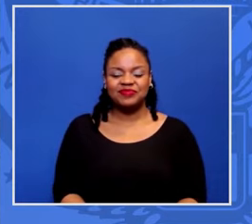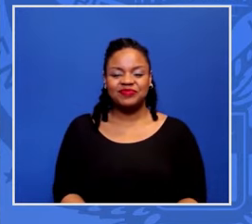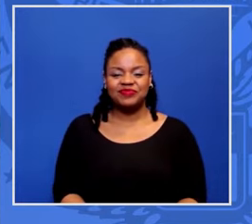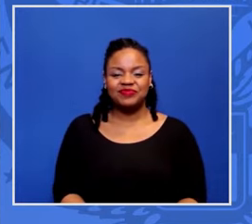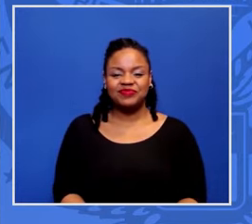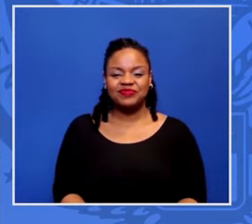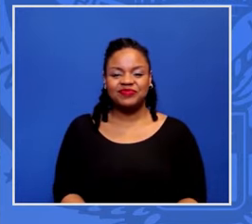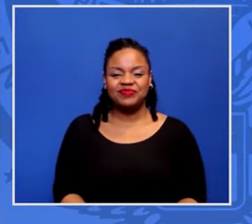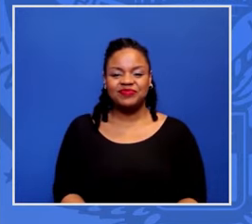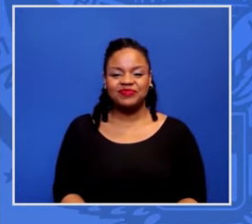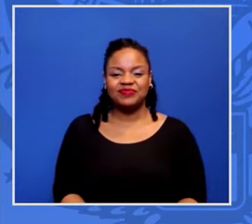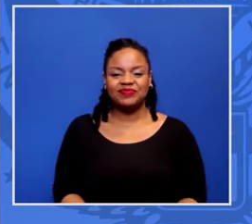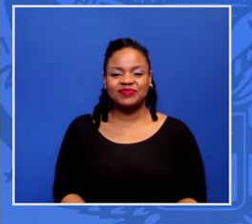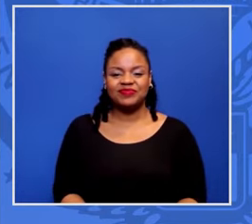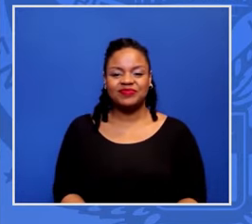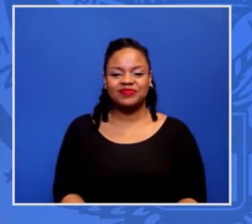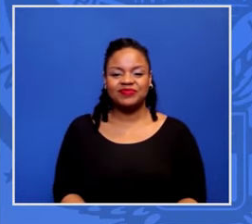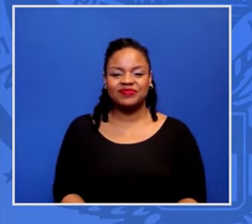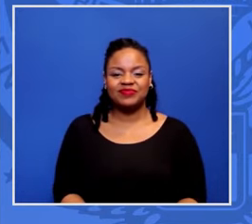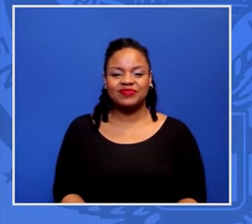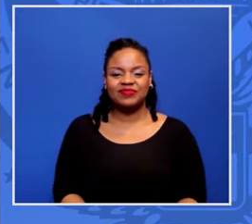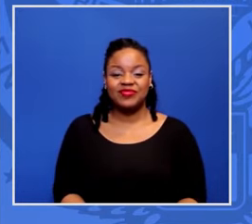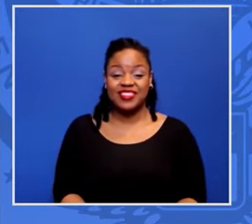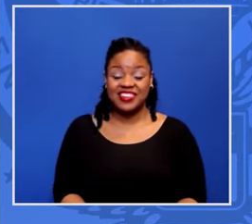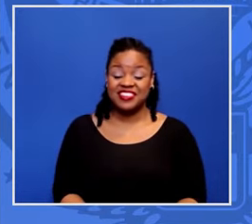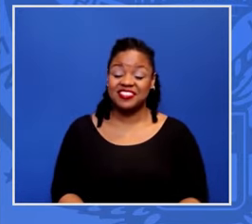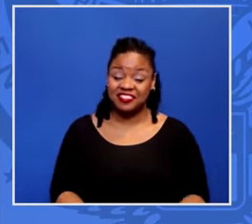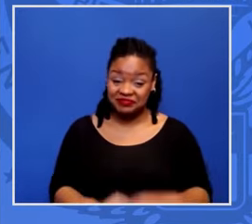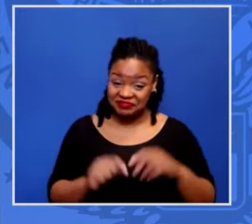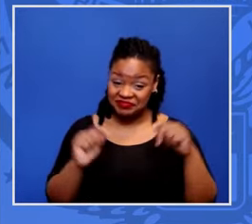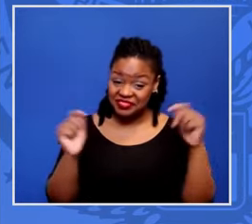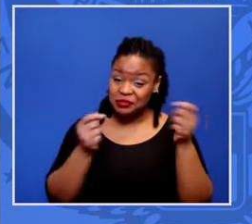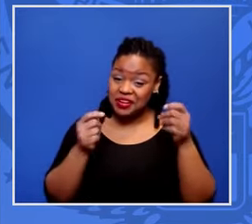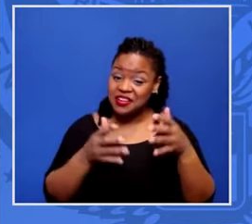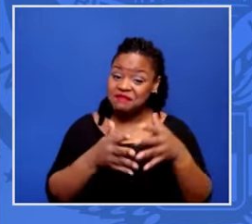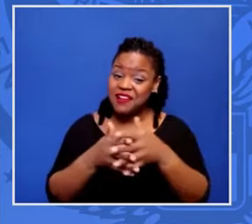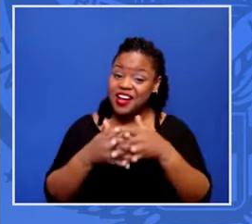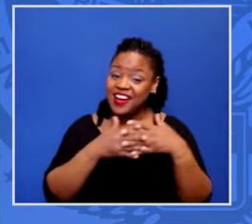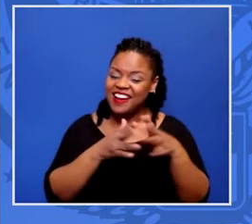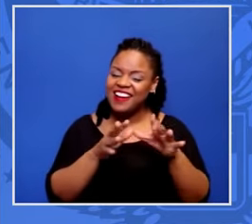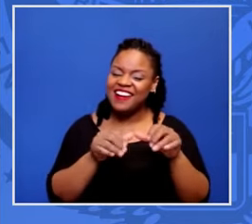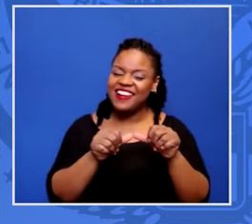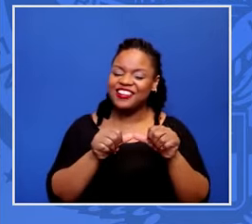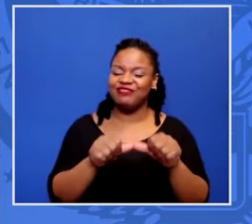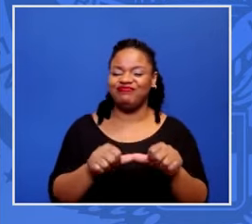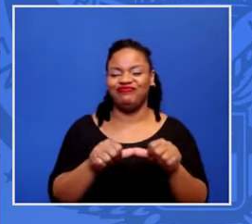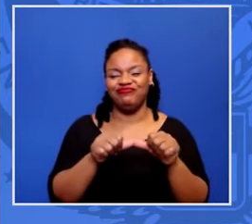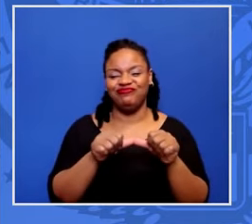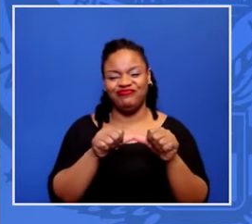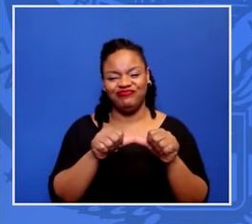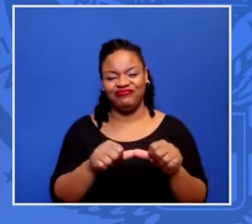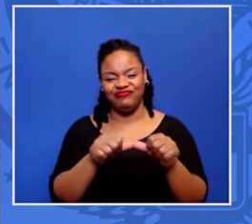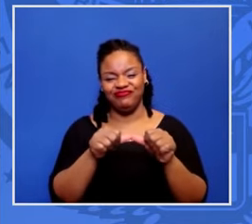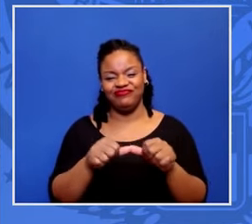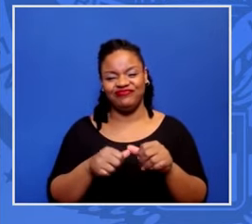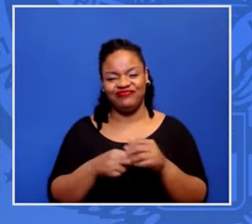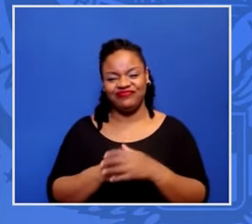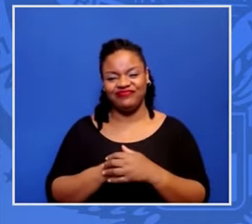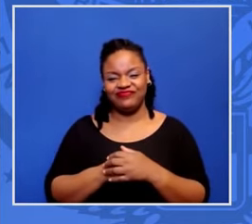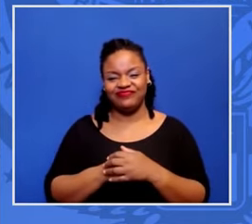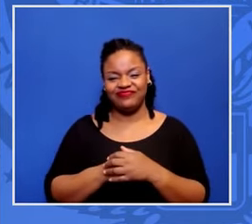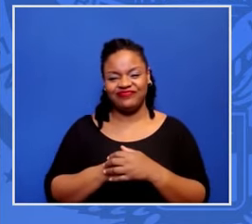The celebration of America continues. During the past year, as the